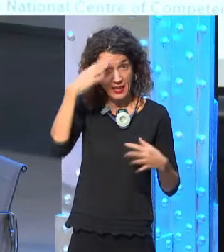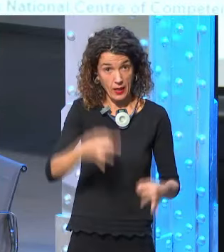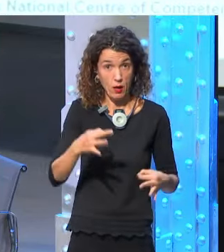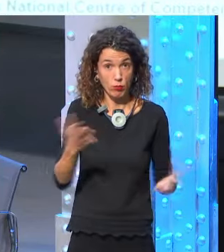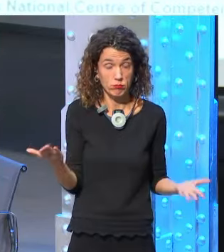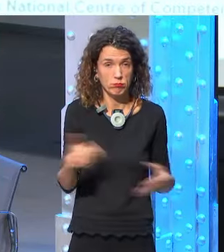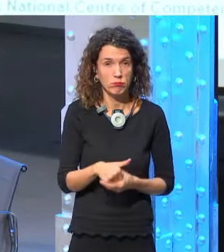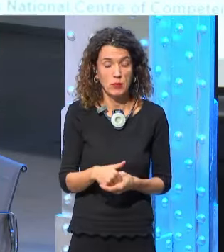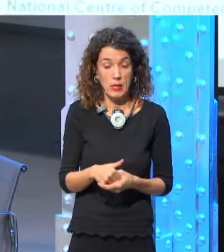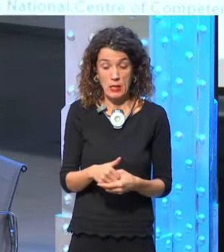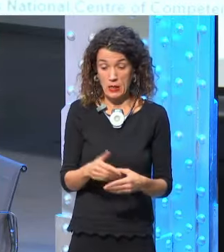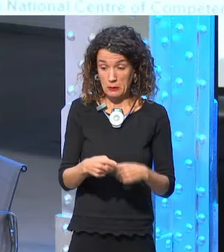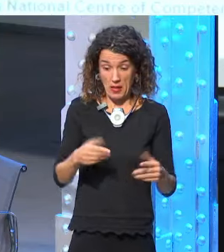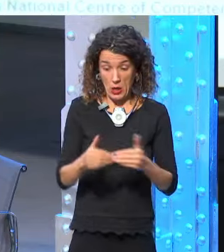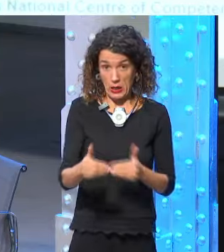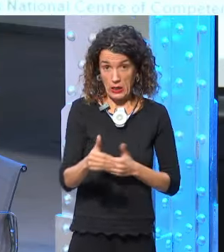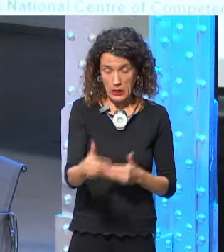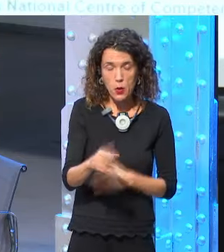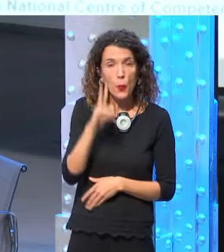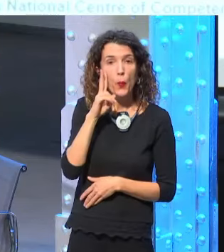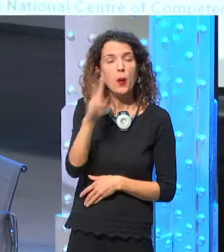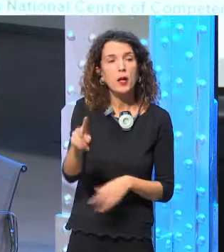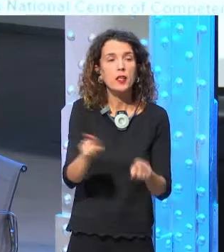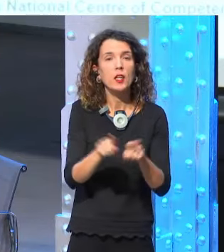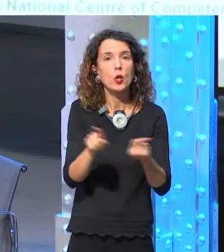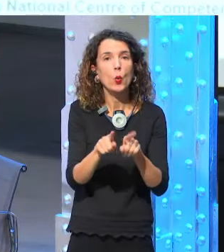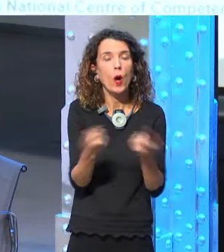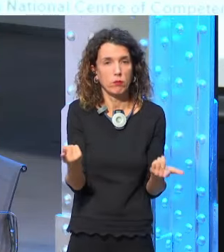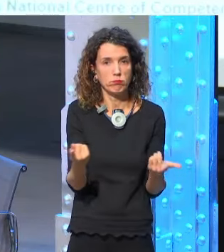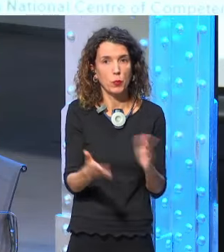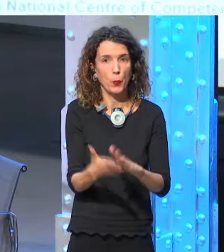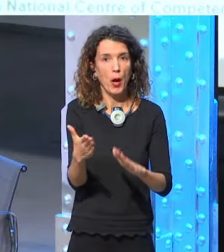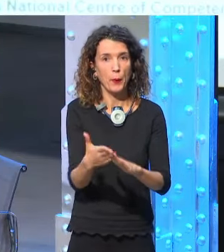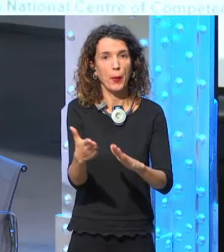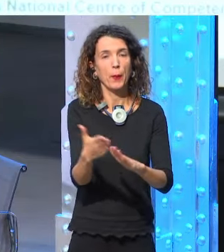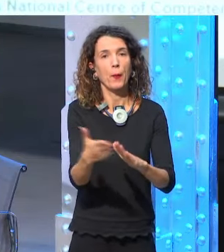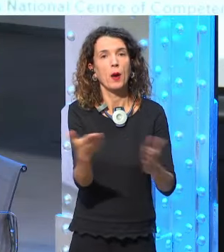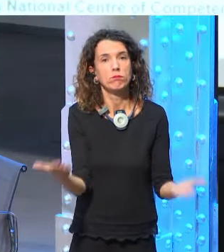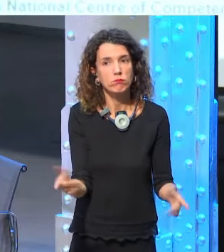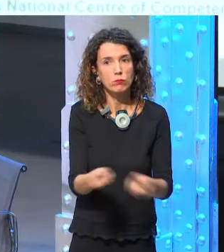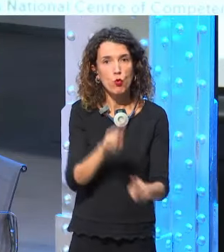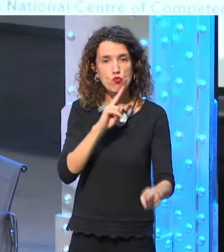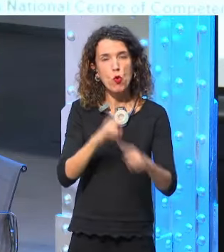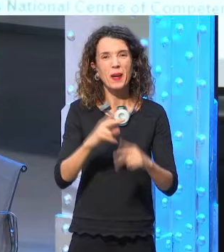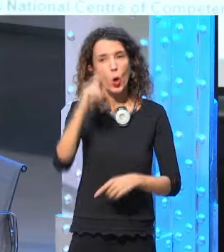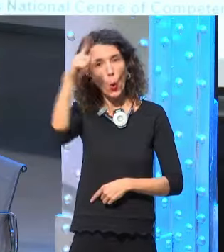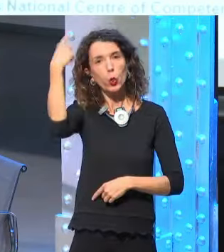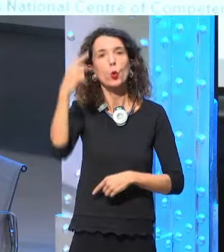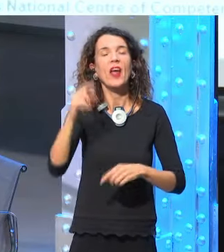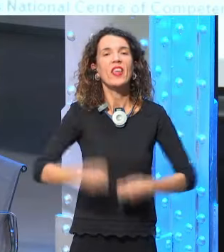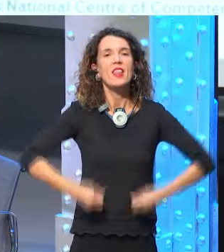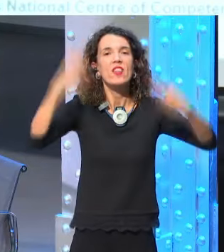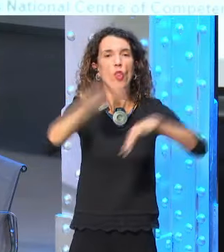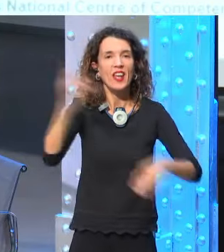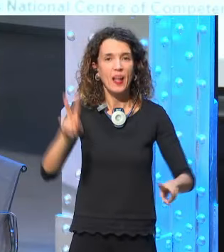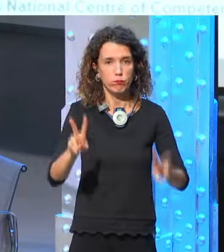you're going to see how we move towards what I would refer to as a digital building culture in architecture. And you